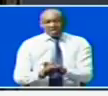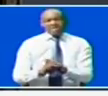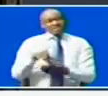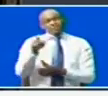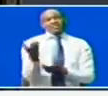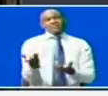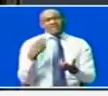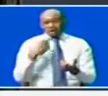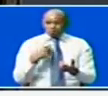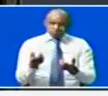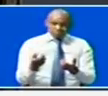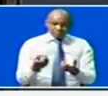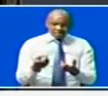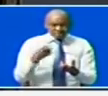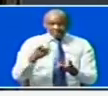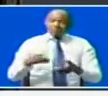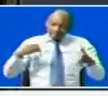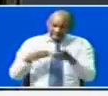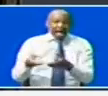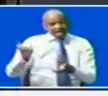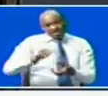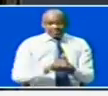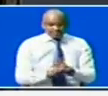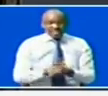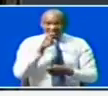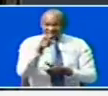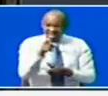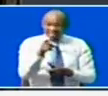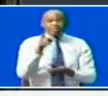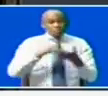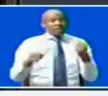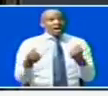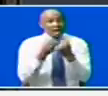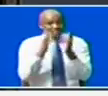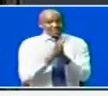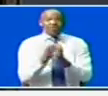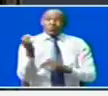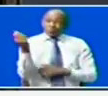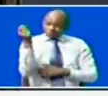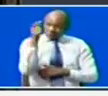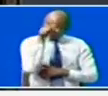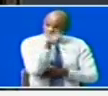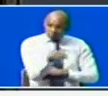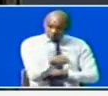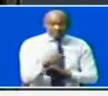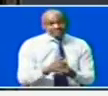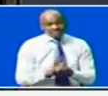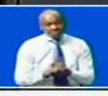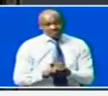gas and erect the blockades once more. So that is what was happening for the entire for the better part of the